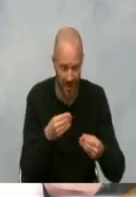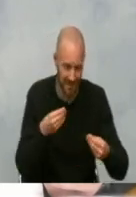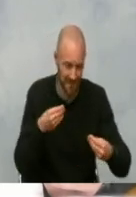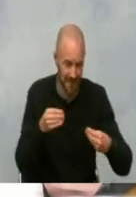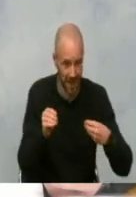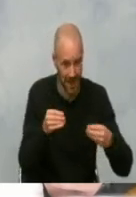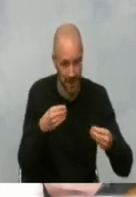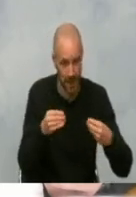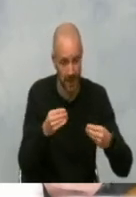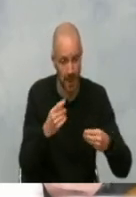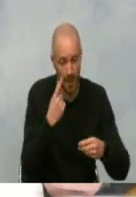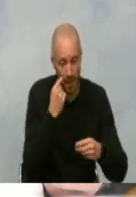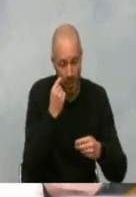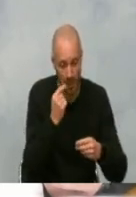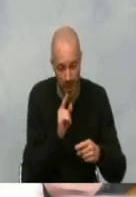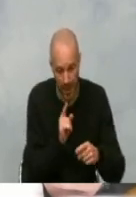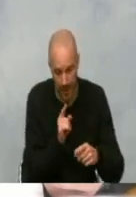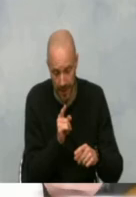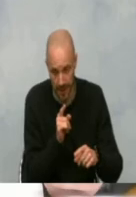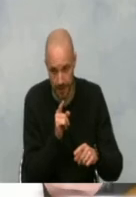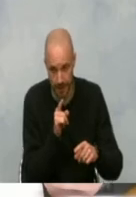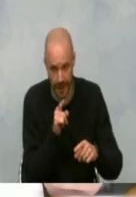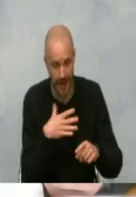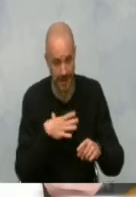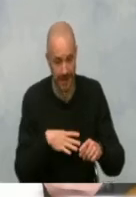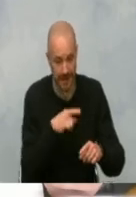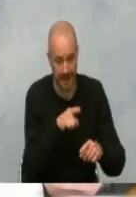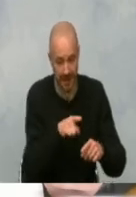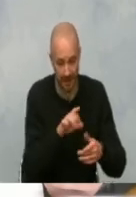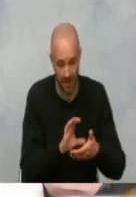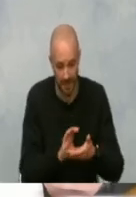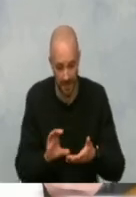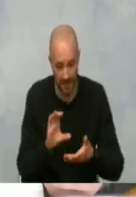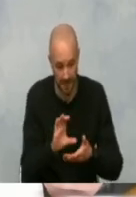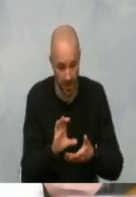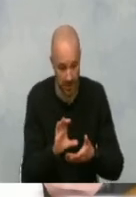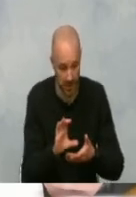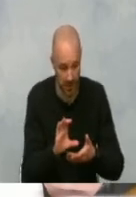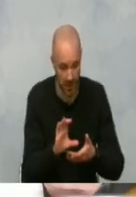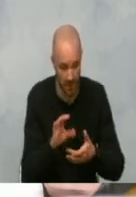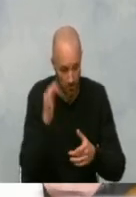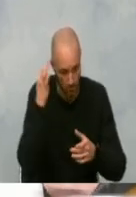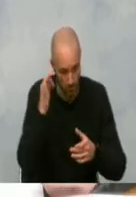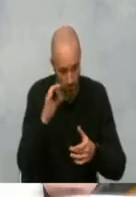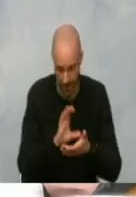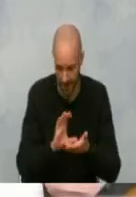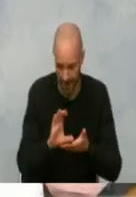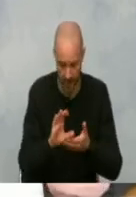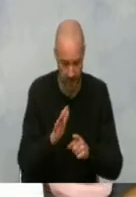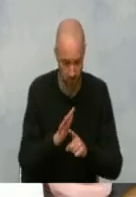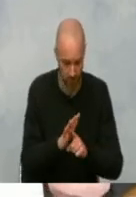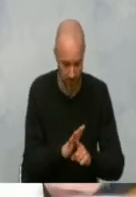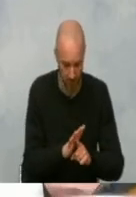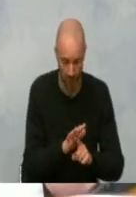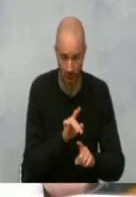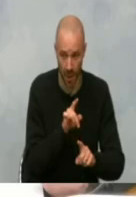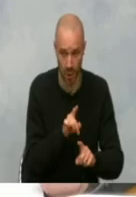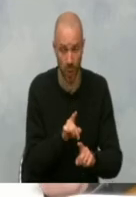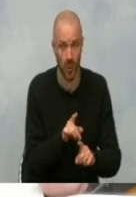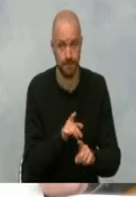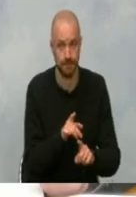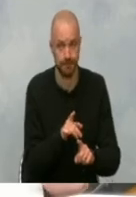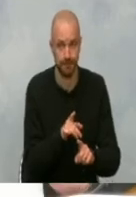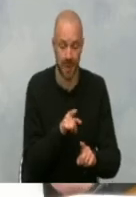called upon, which may release funding, which could help with council's funding pressures. So these were identified